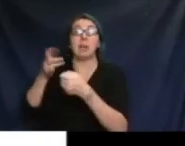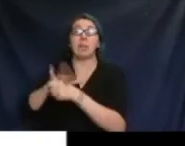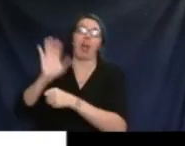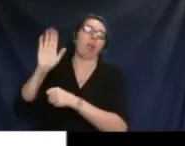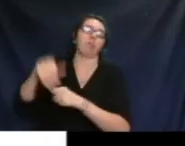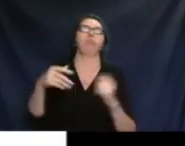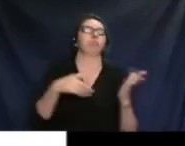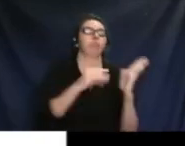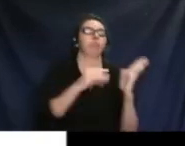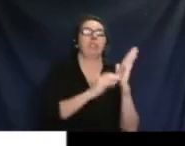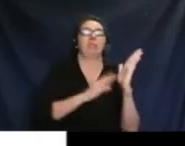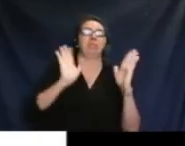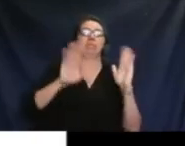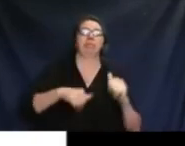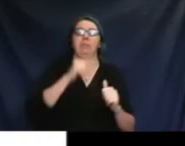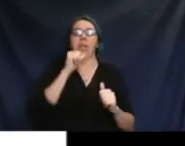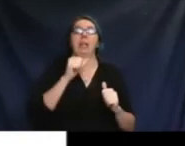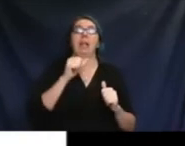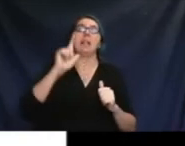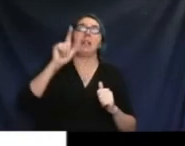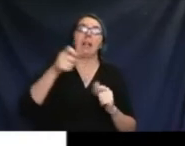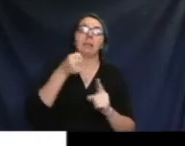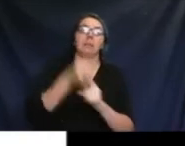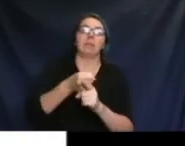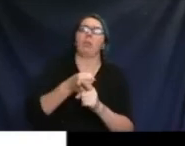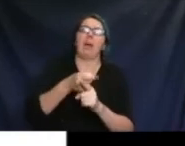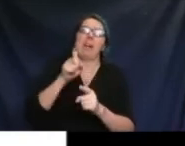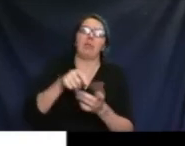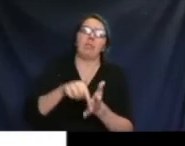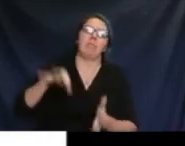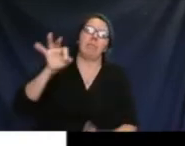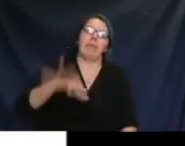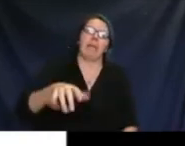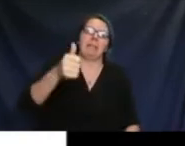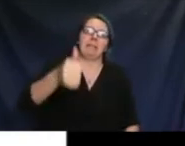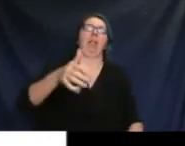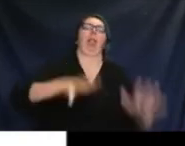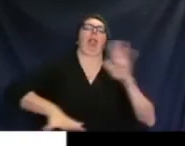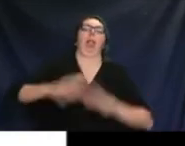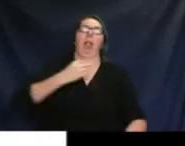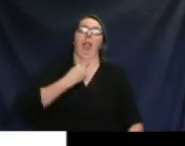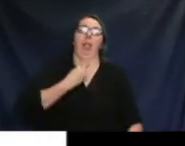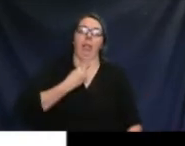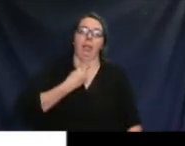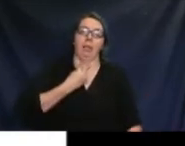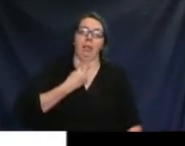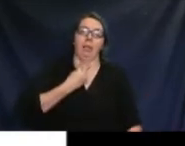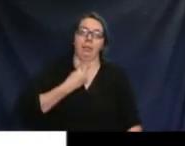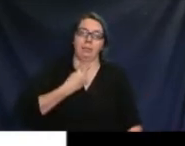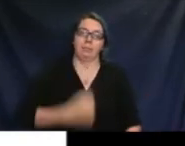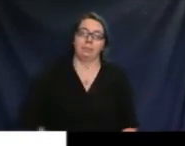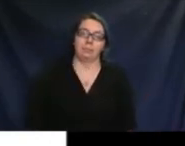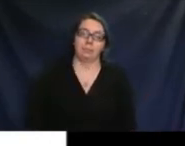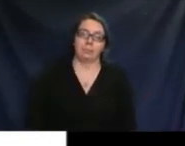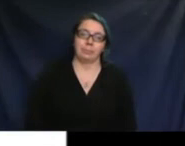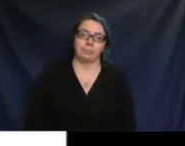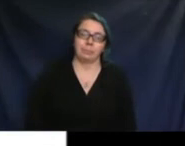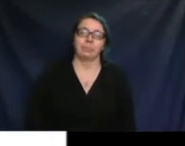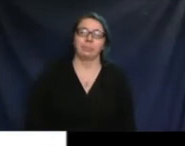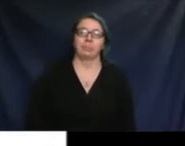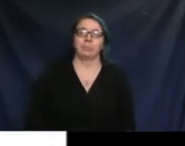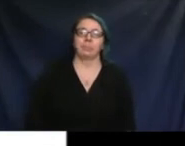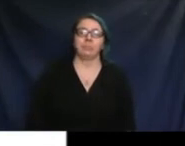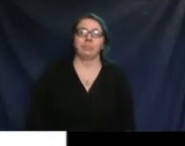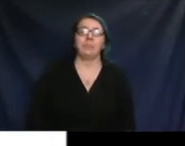Issues like access to electrical infrastructure and the costs associated with that, those tend to be in negotiation with the